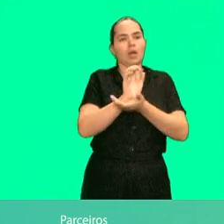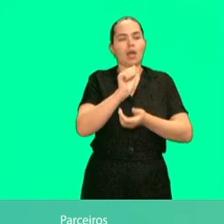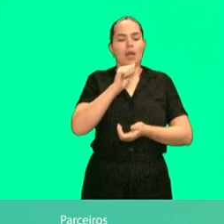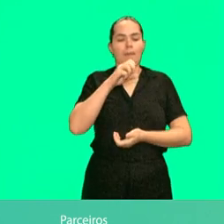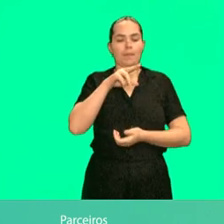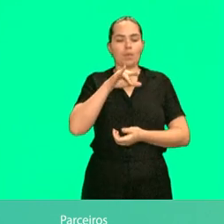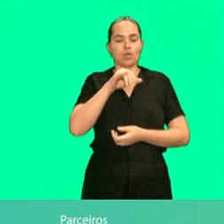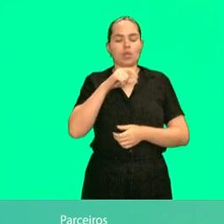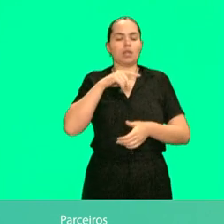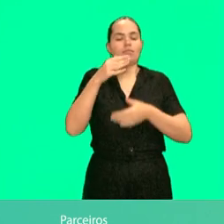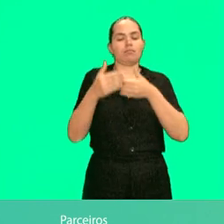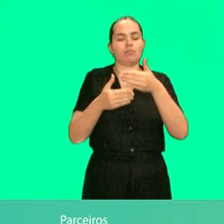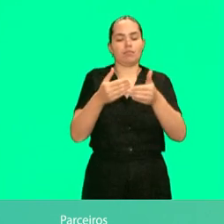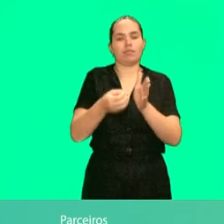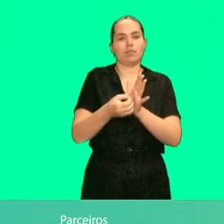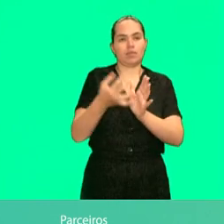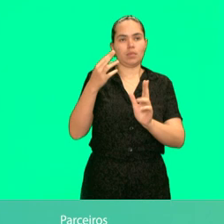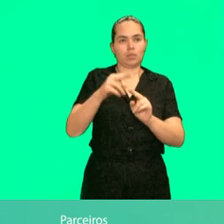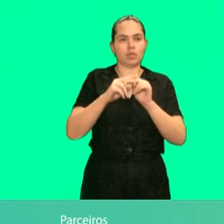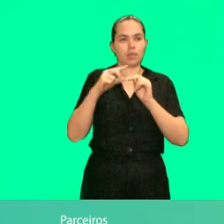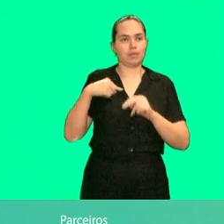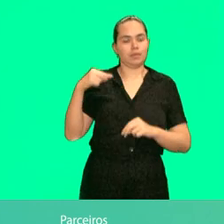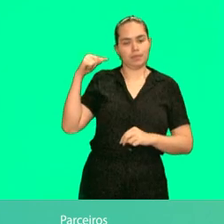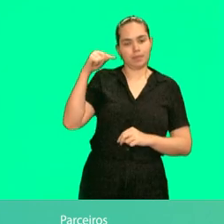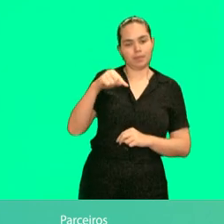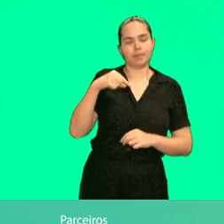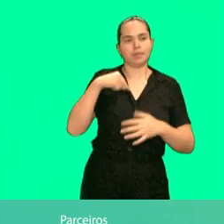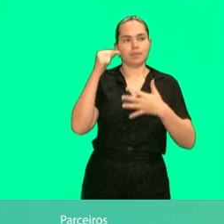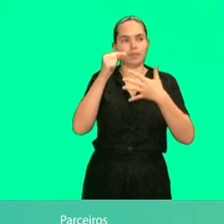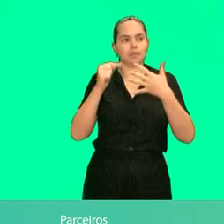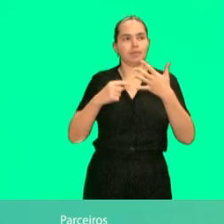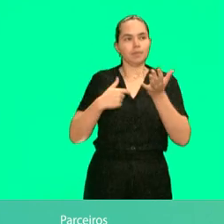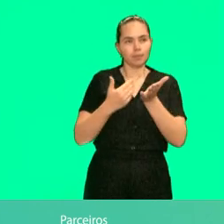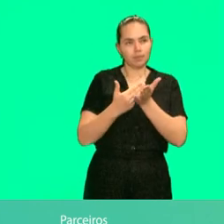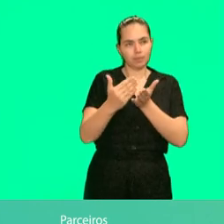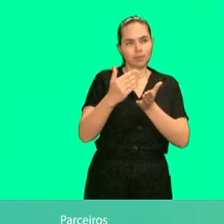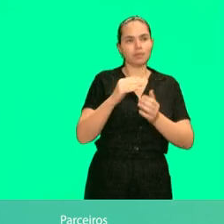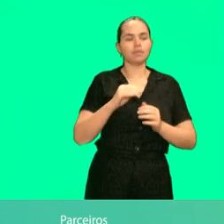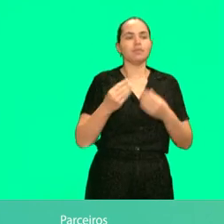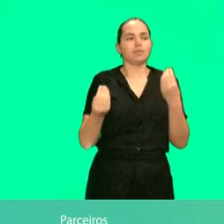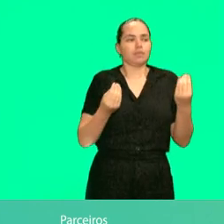the reform of ethanol, reform of ammonia.